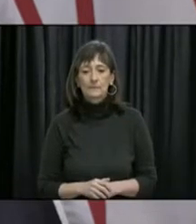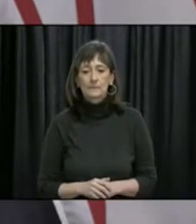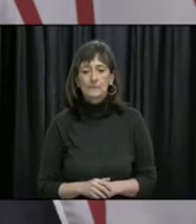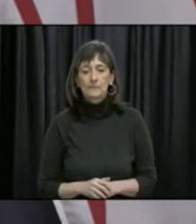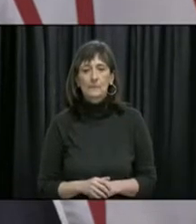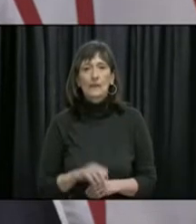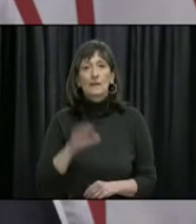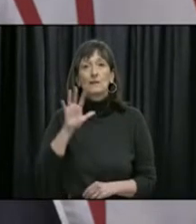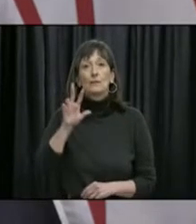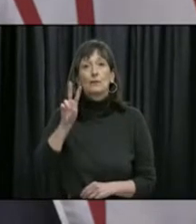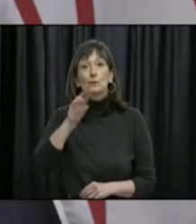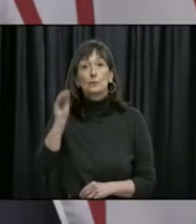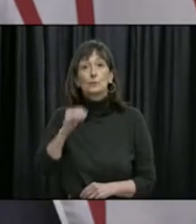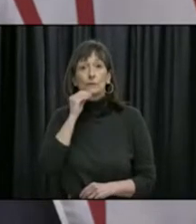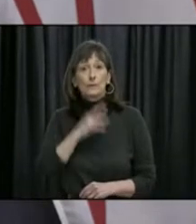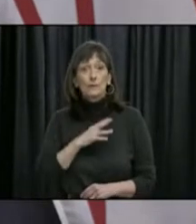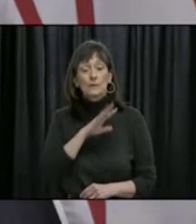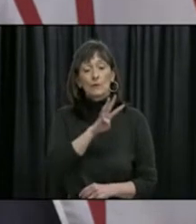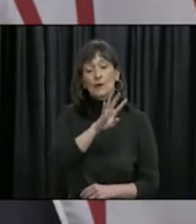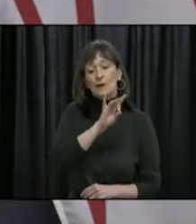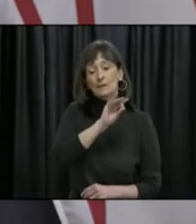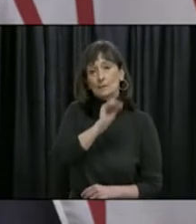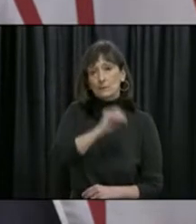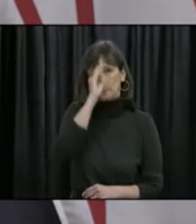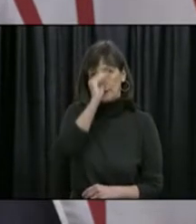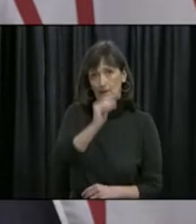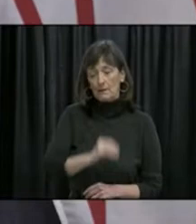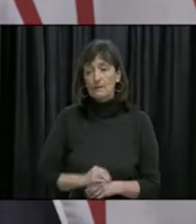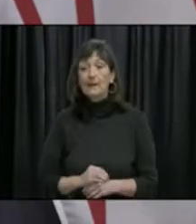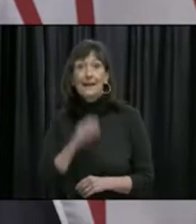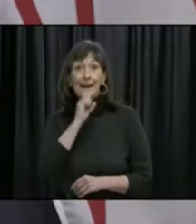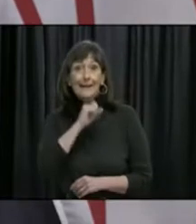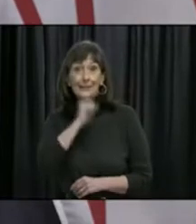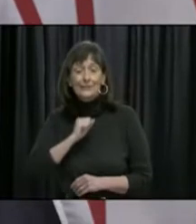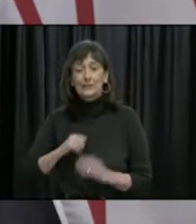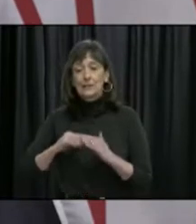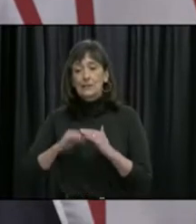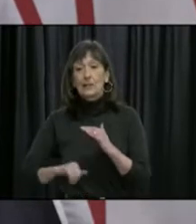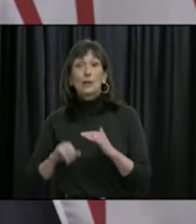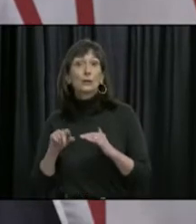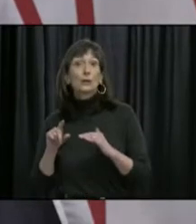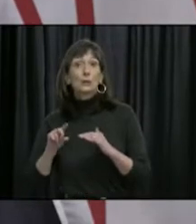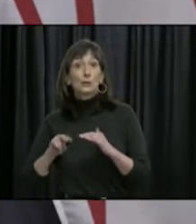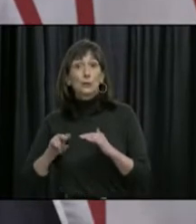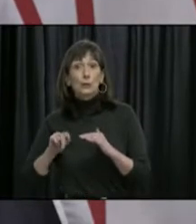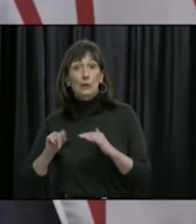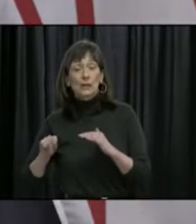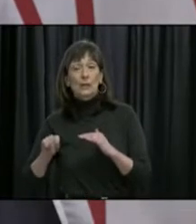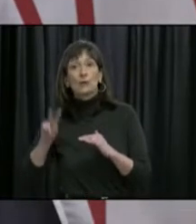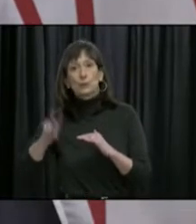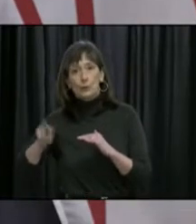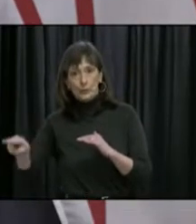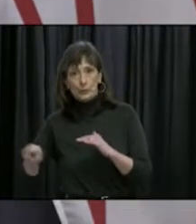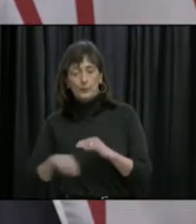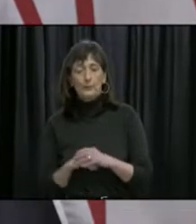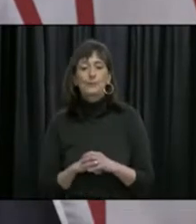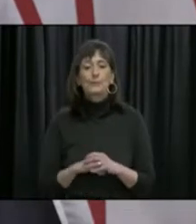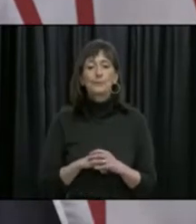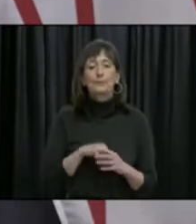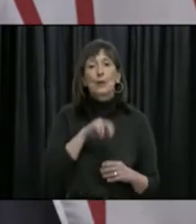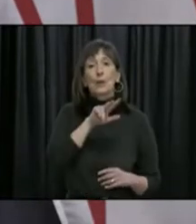52% of cases are female and 48% male. And by age, we have 22 people under the age of 20,